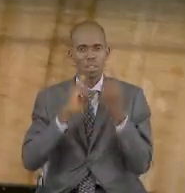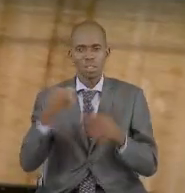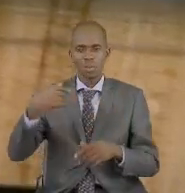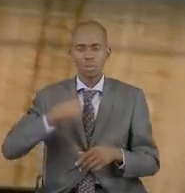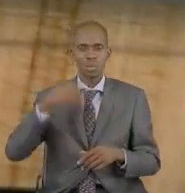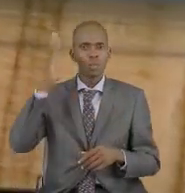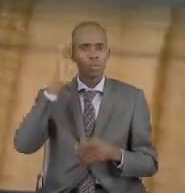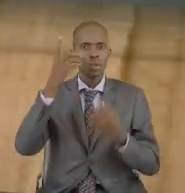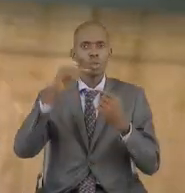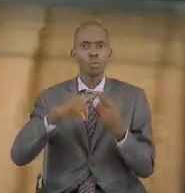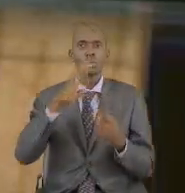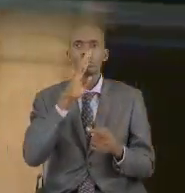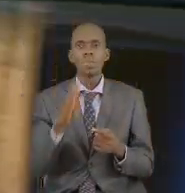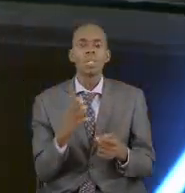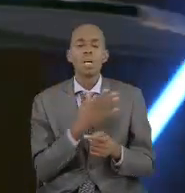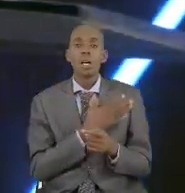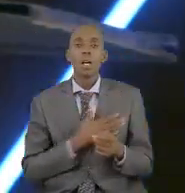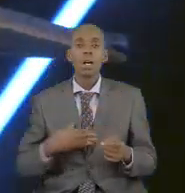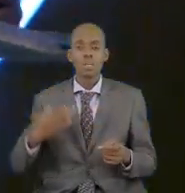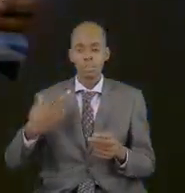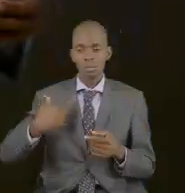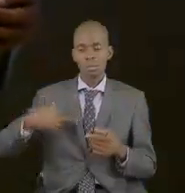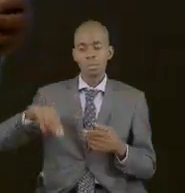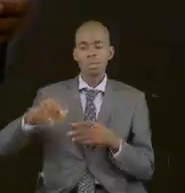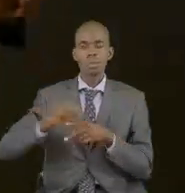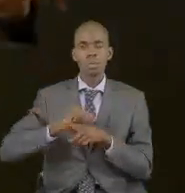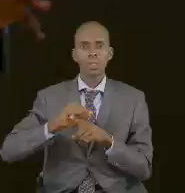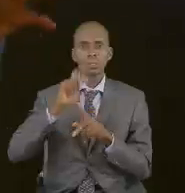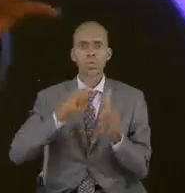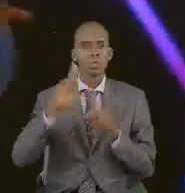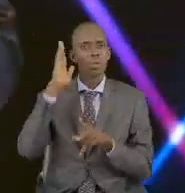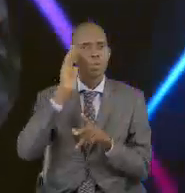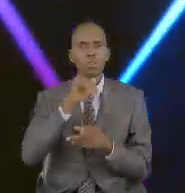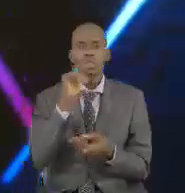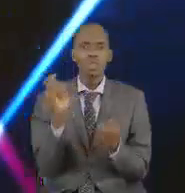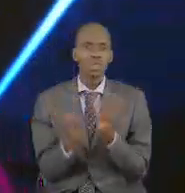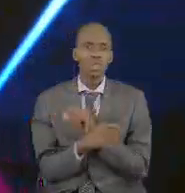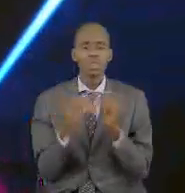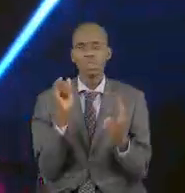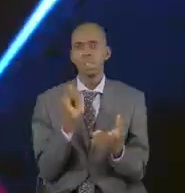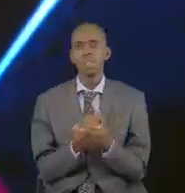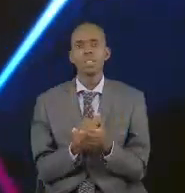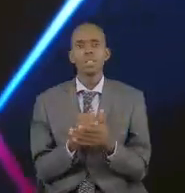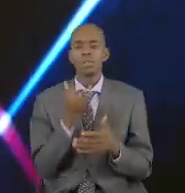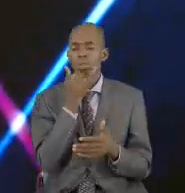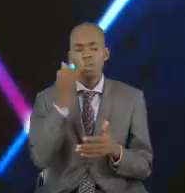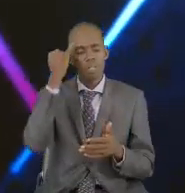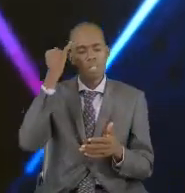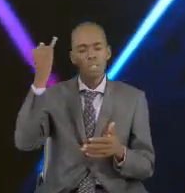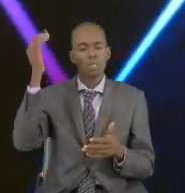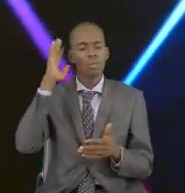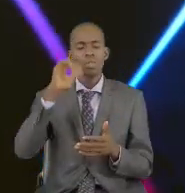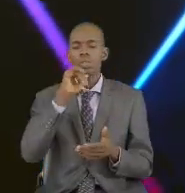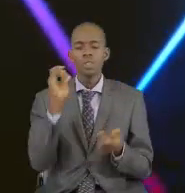And Pharisees could not change that. Sadducees could not change that. Herodians could not change that. Because